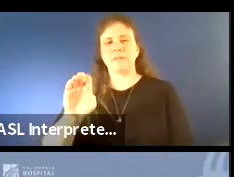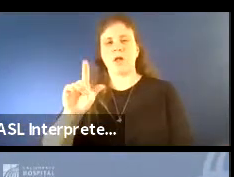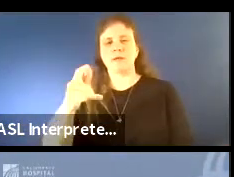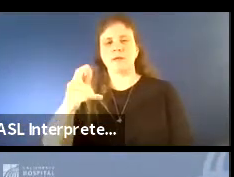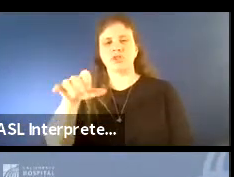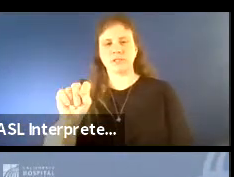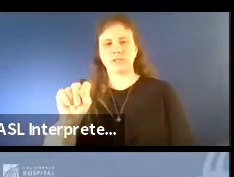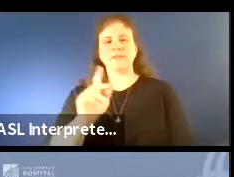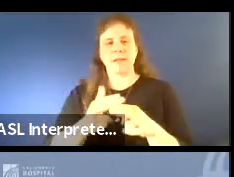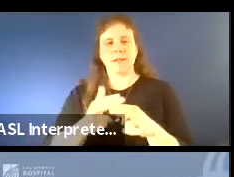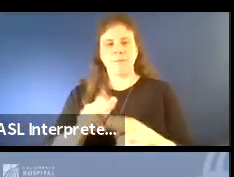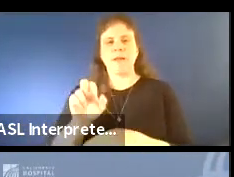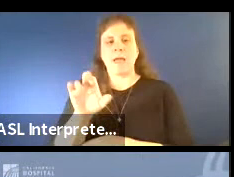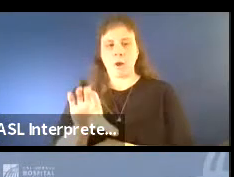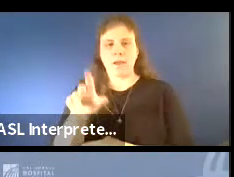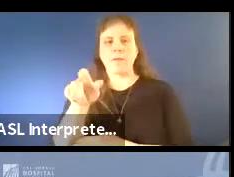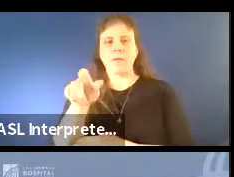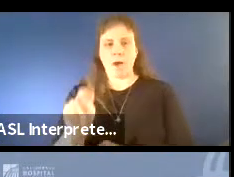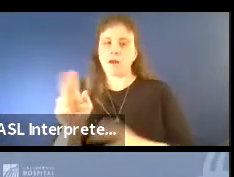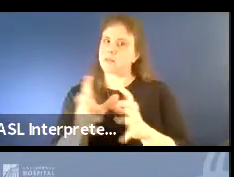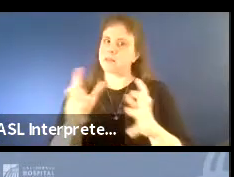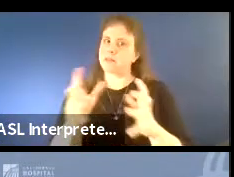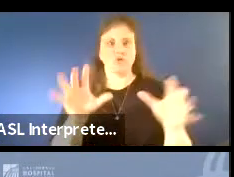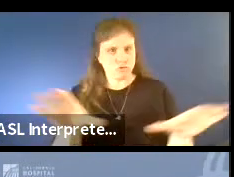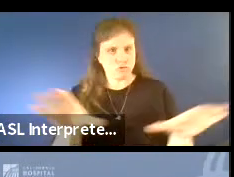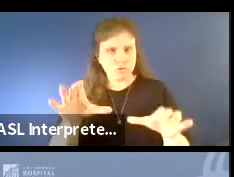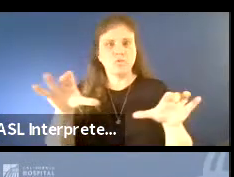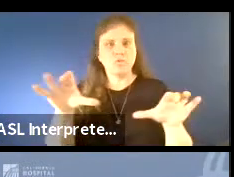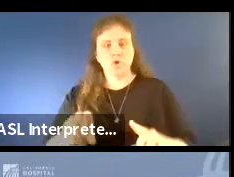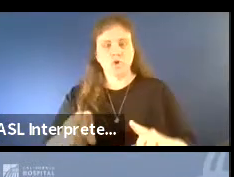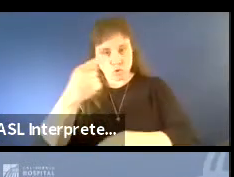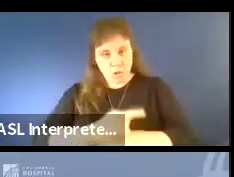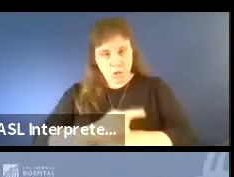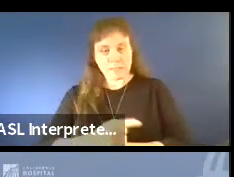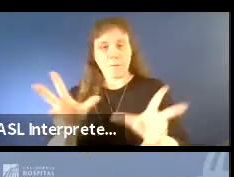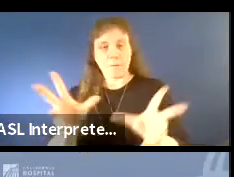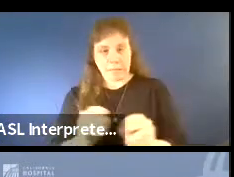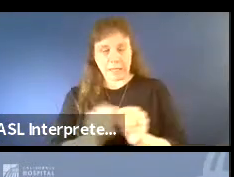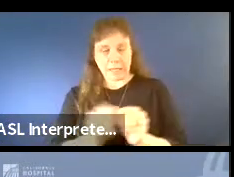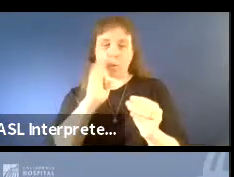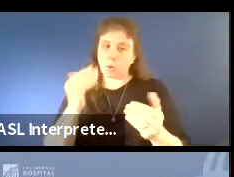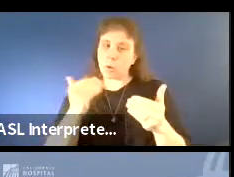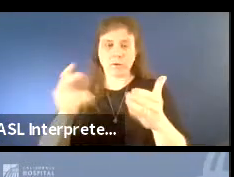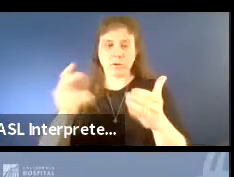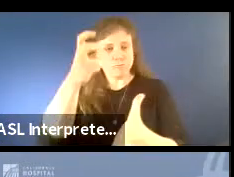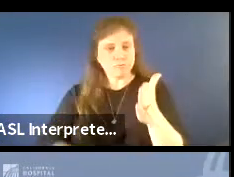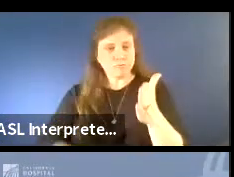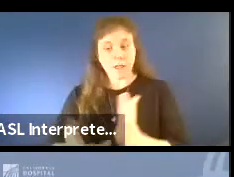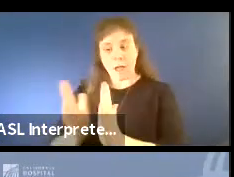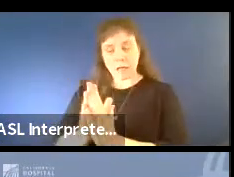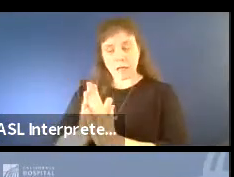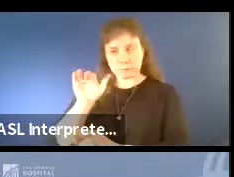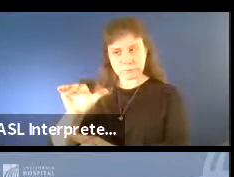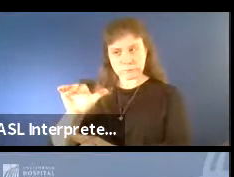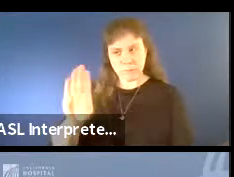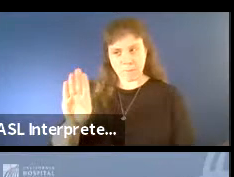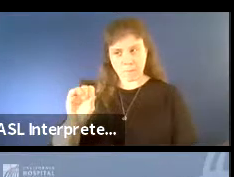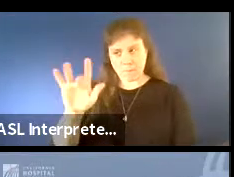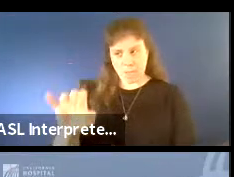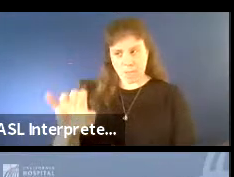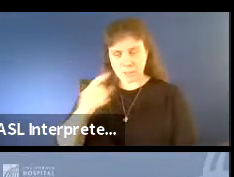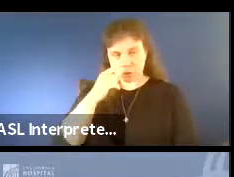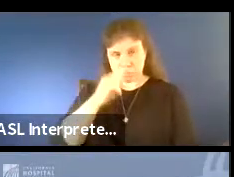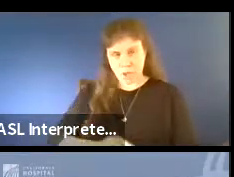lots to accomplish in today's meeting, so I'm just going to go ahead and dive into it and ask Bobby if you can go ahead